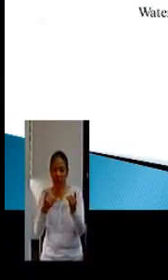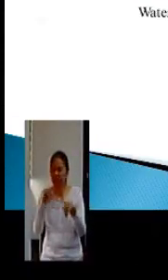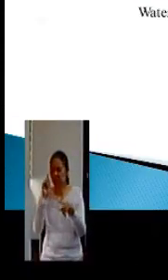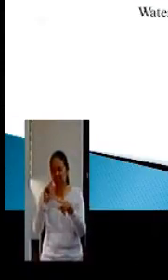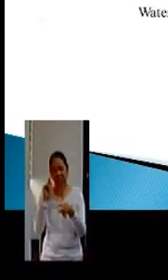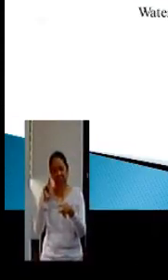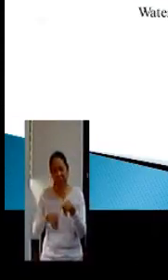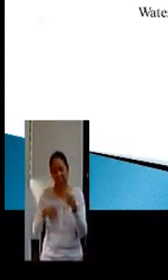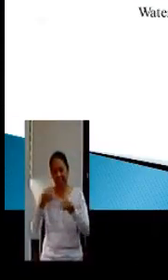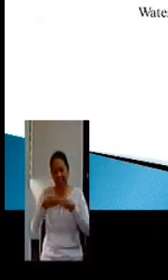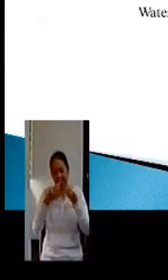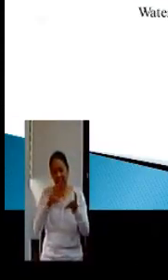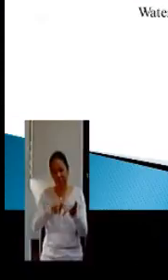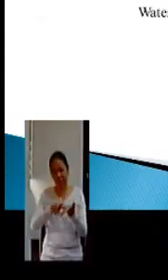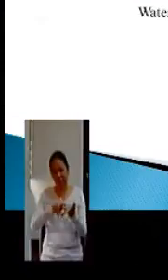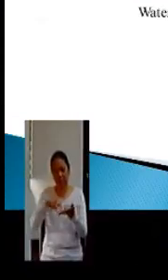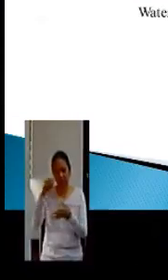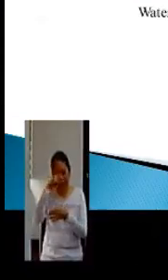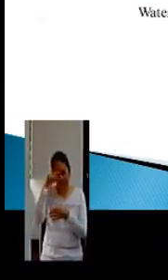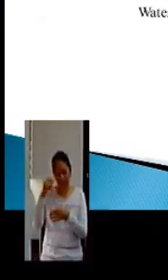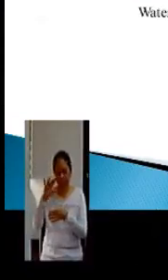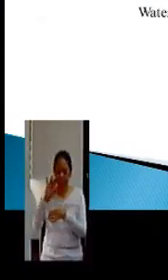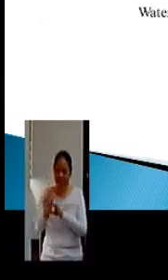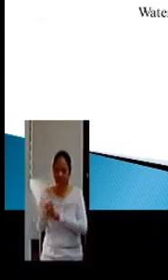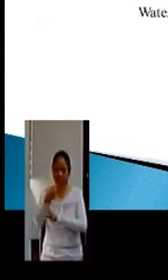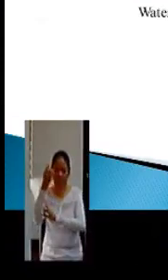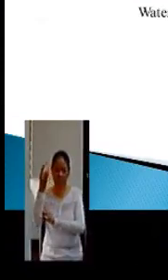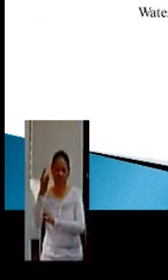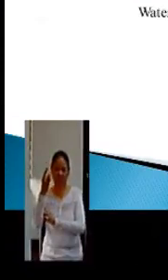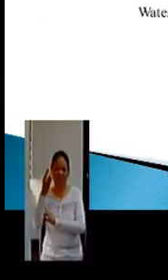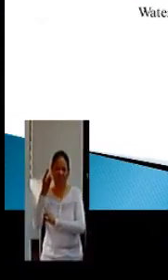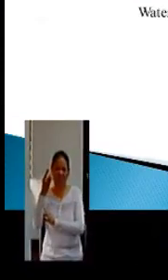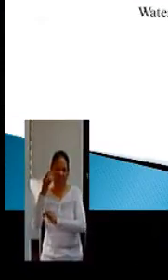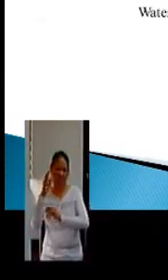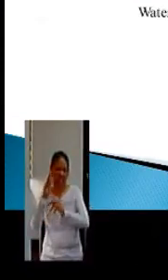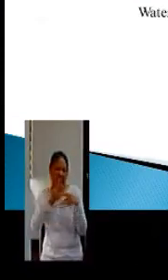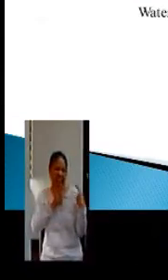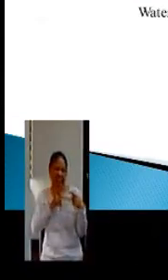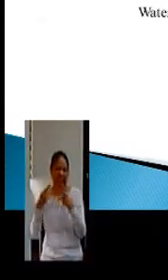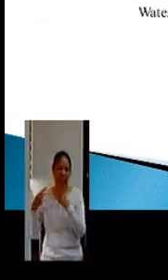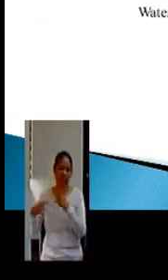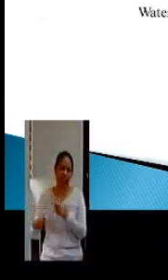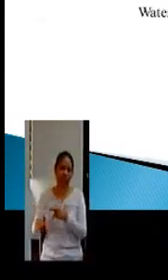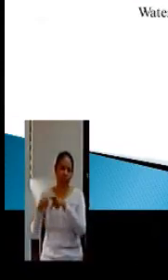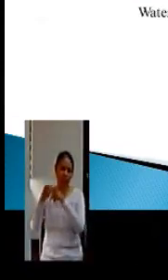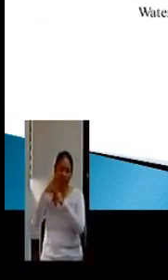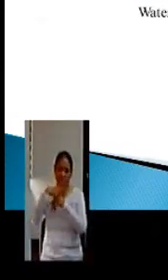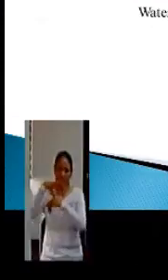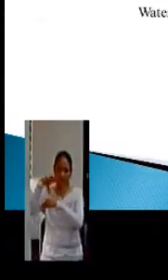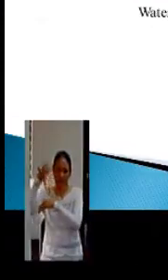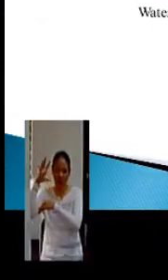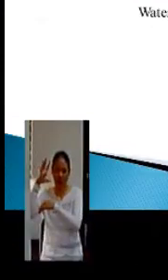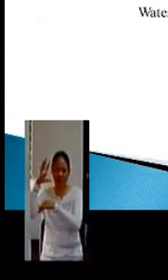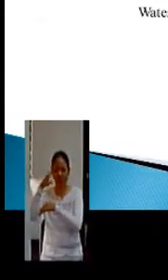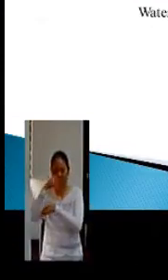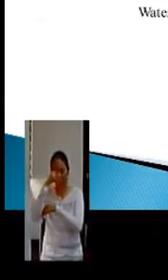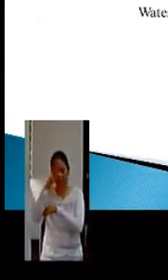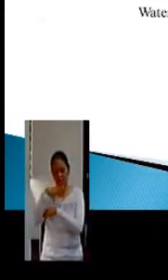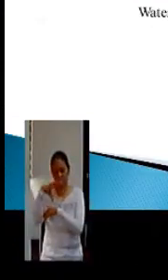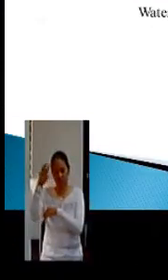8 o'clock pa lang, talagang masakit na sa katawan. One more thing, as explained by